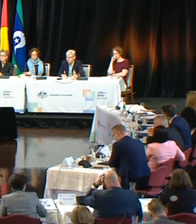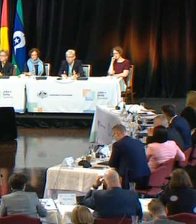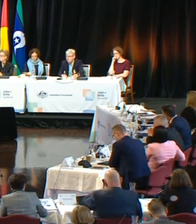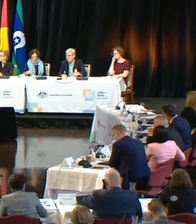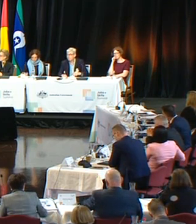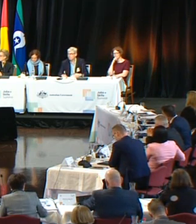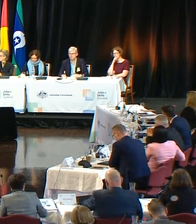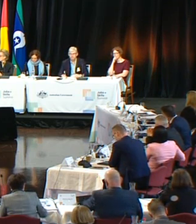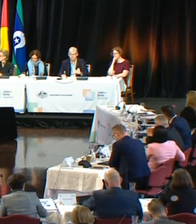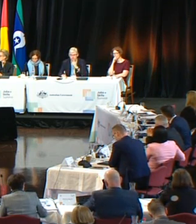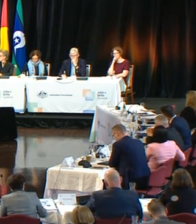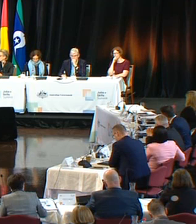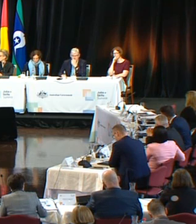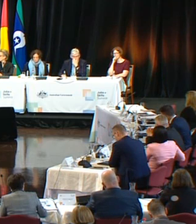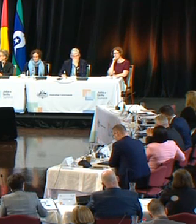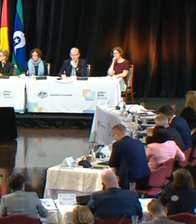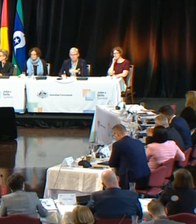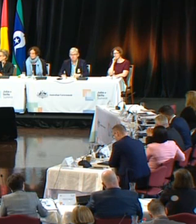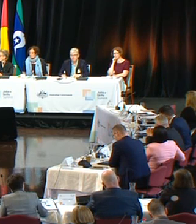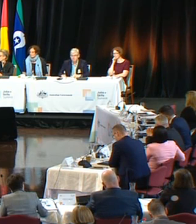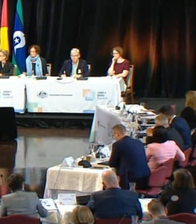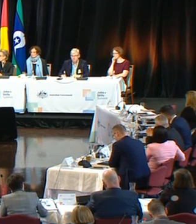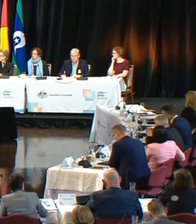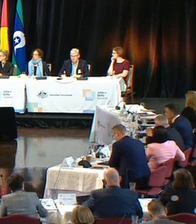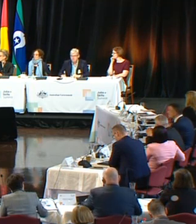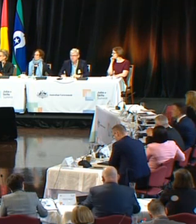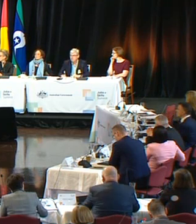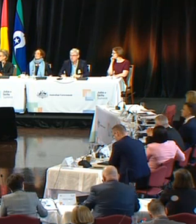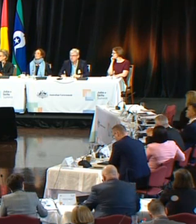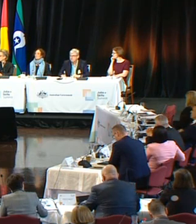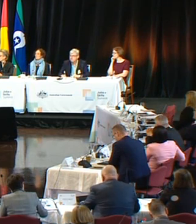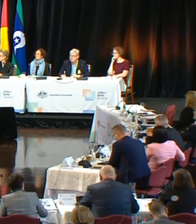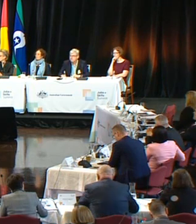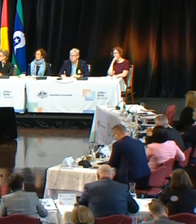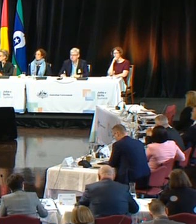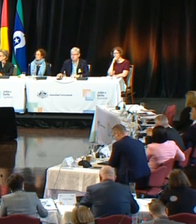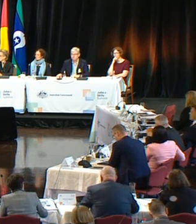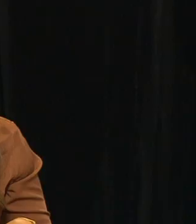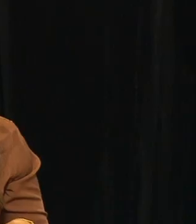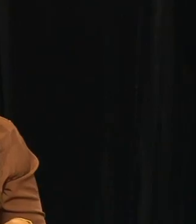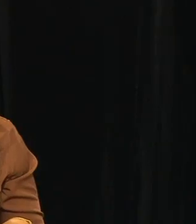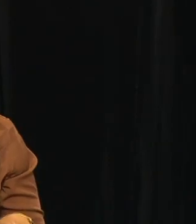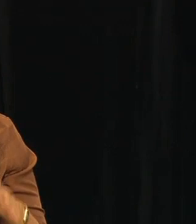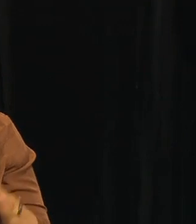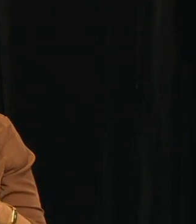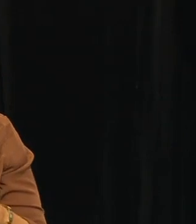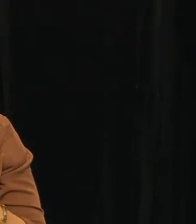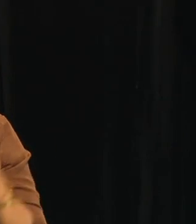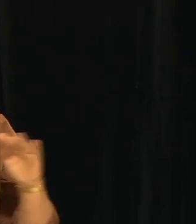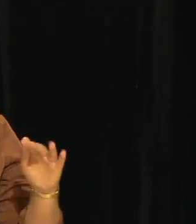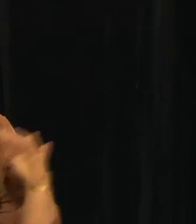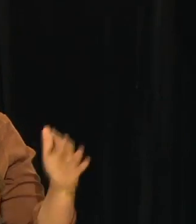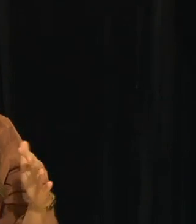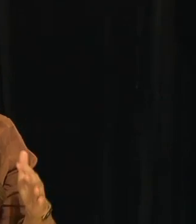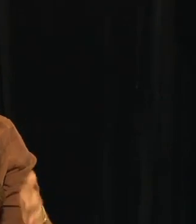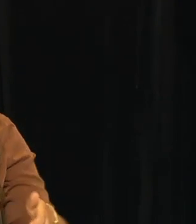thank you Professor Force I think importantly for that International perspective as well and thank you to everyone for your opening remarks already I think